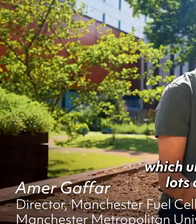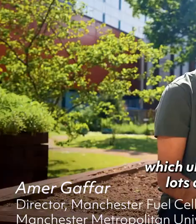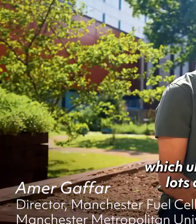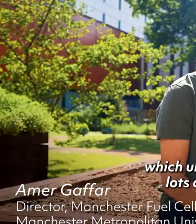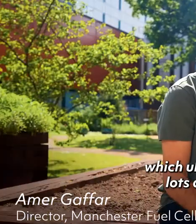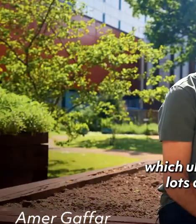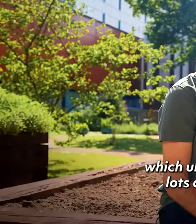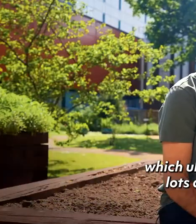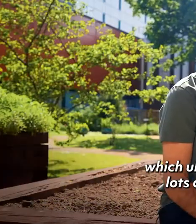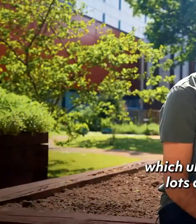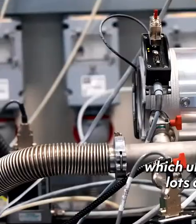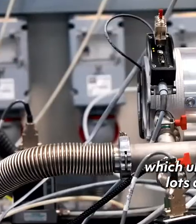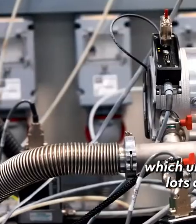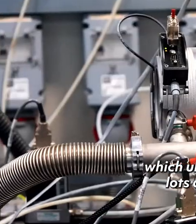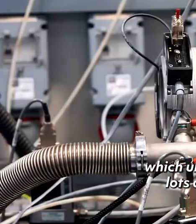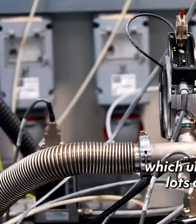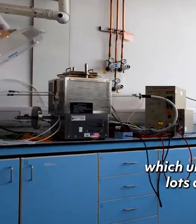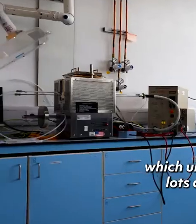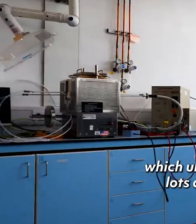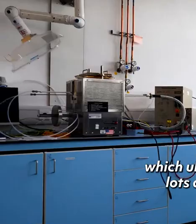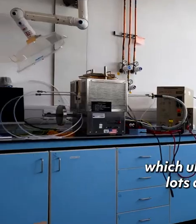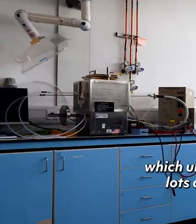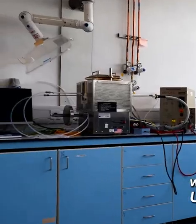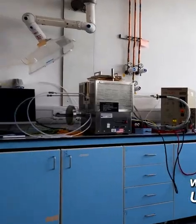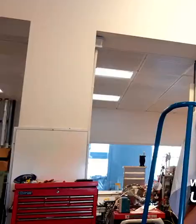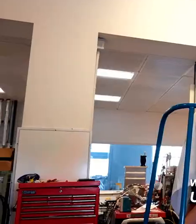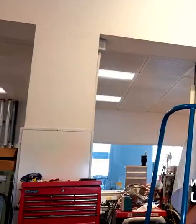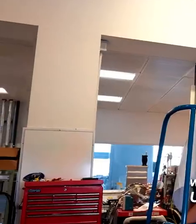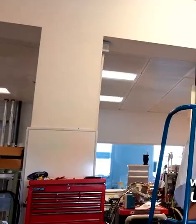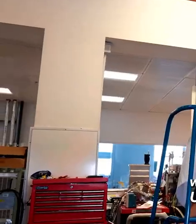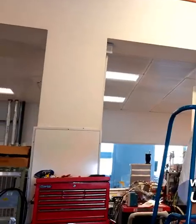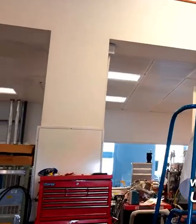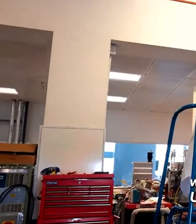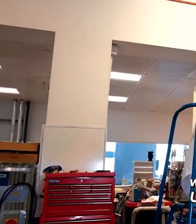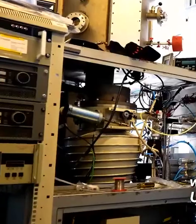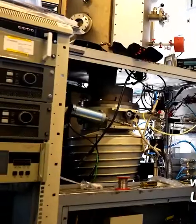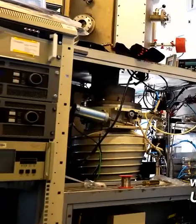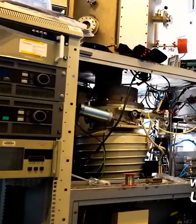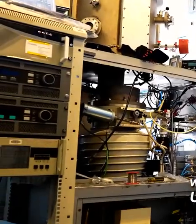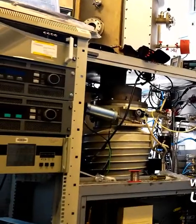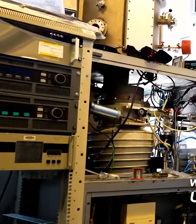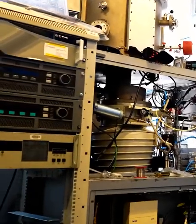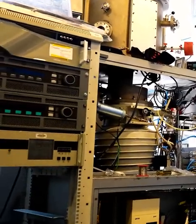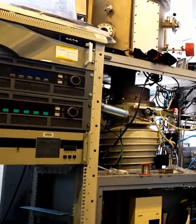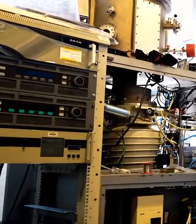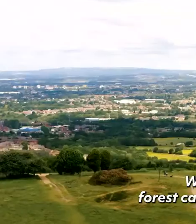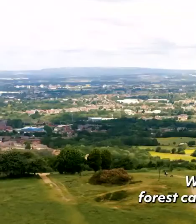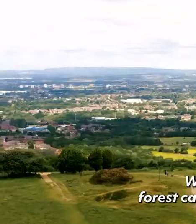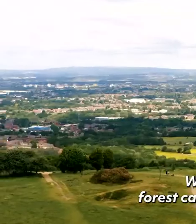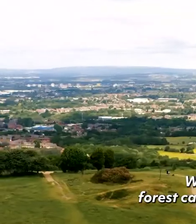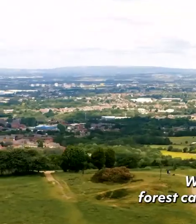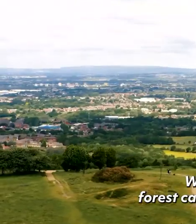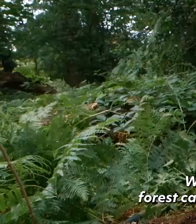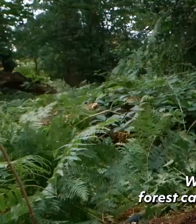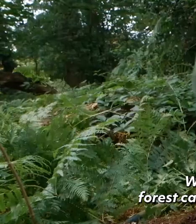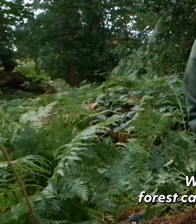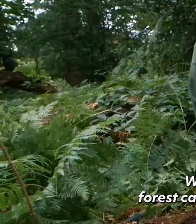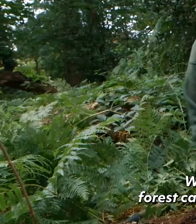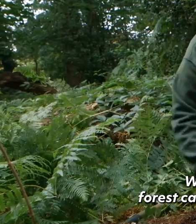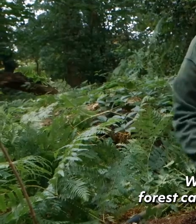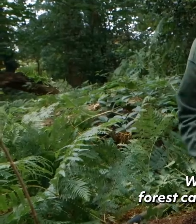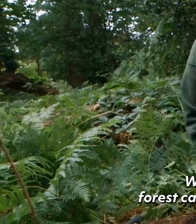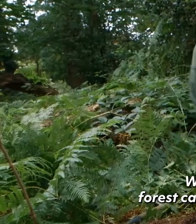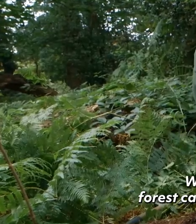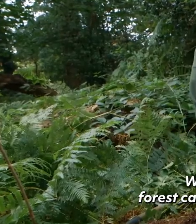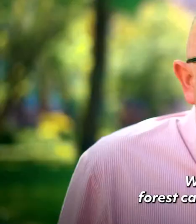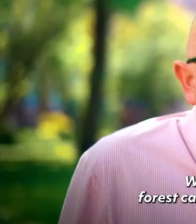which ultimately will help us generate lots and lots of green hydrogen, which will be part of our UK-wide net zero plans. We've got our community forest